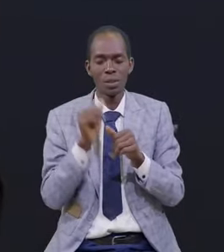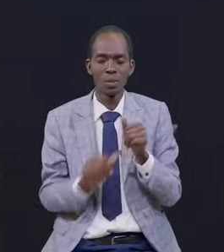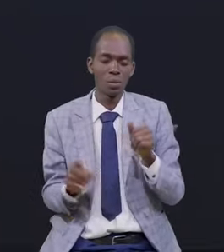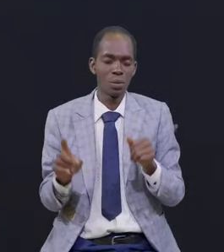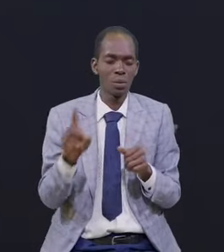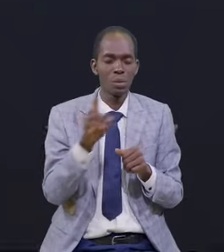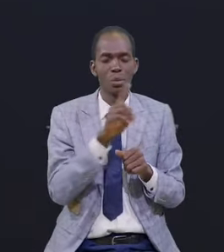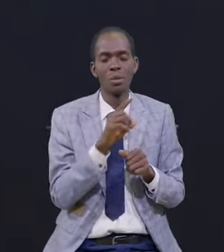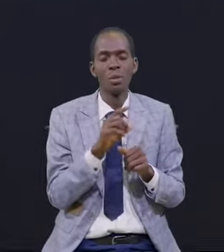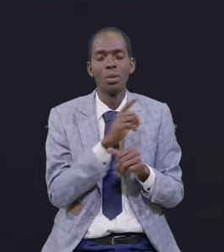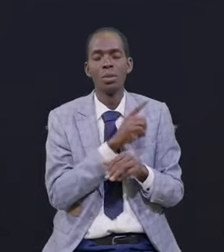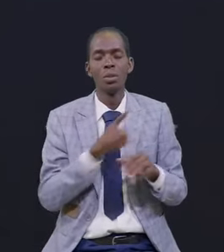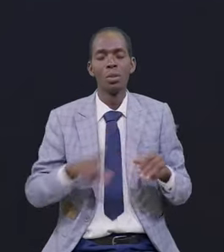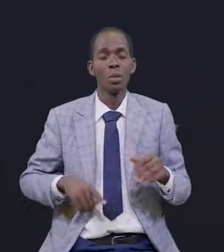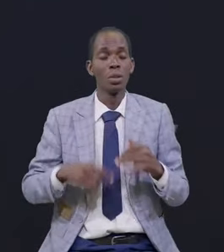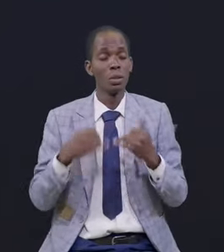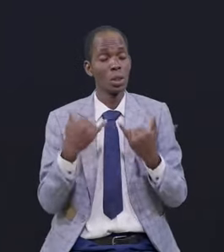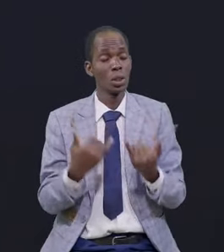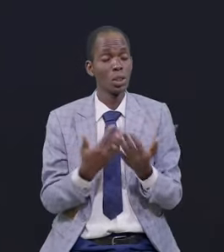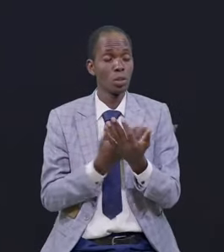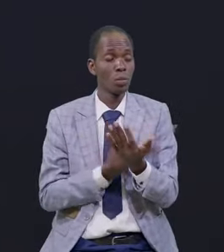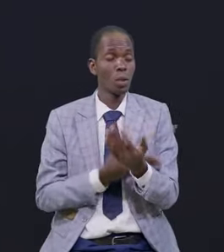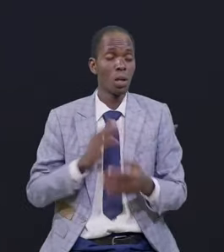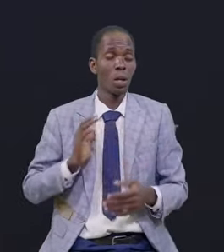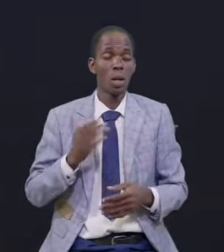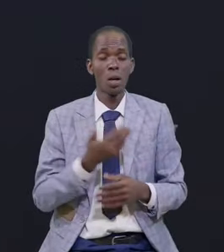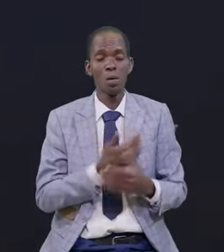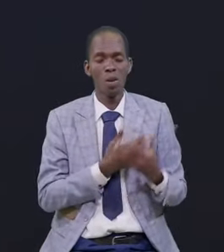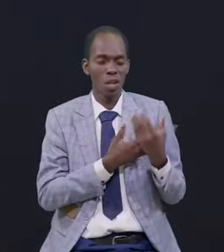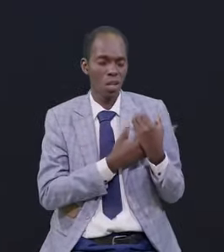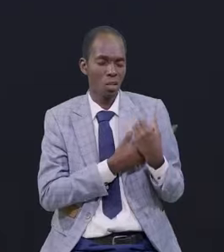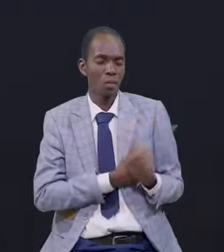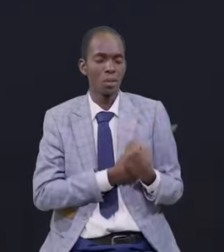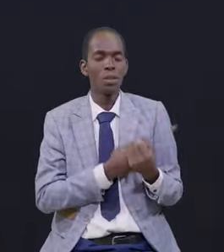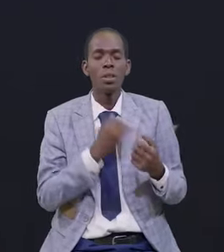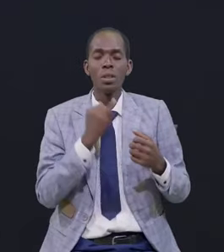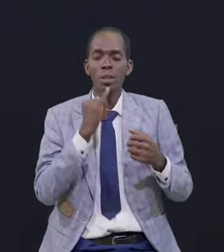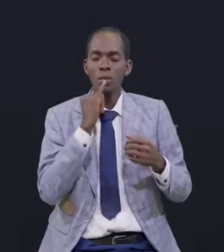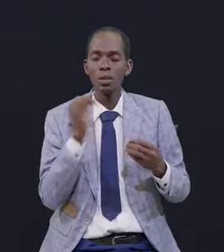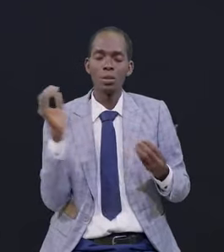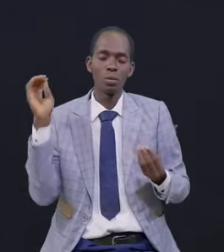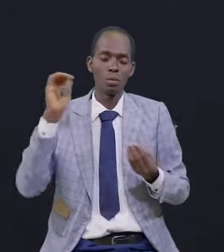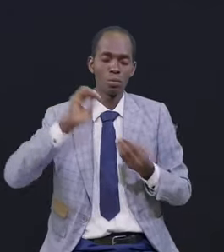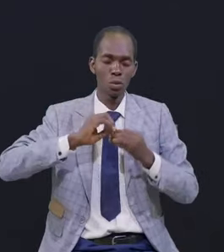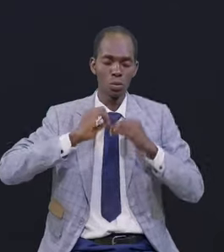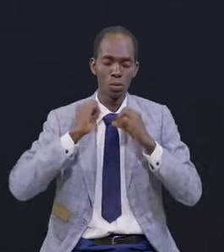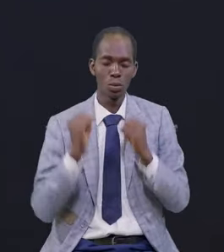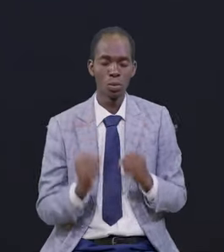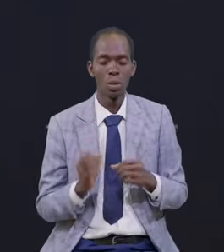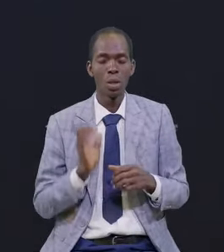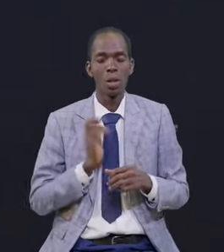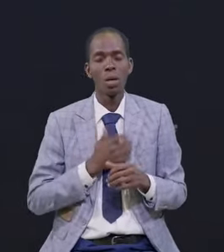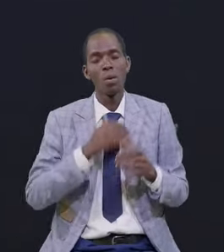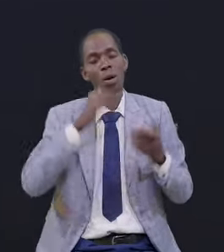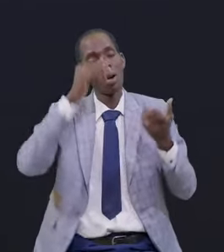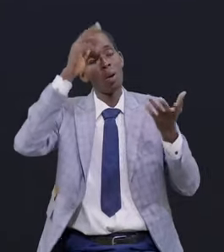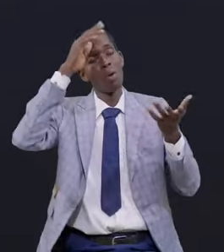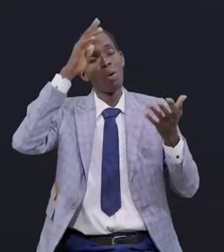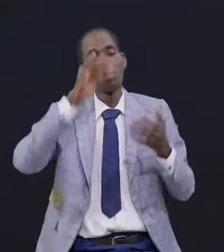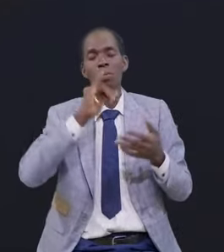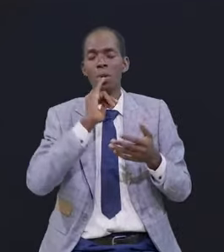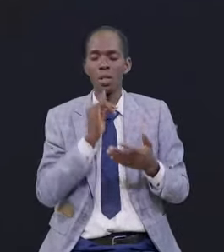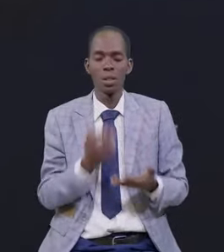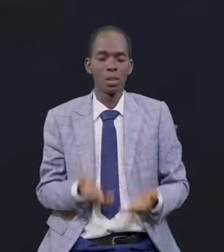morning our confidence is strengthened our hope is lifted and we